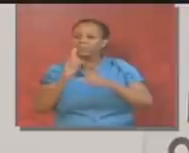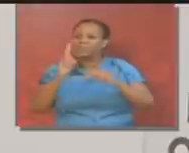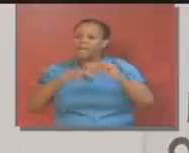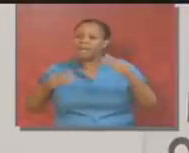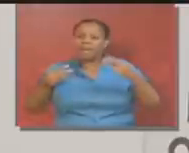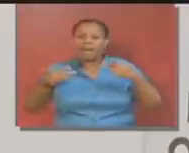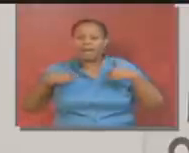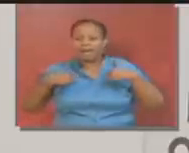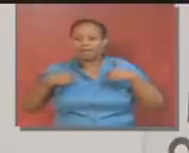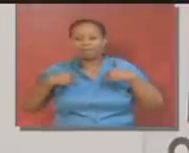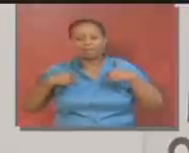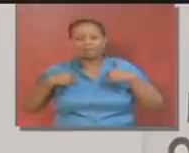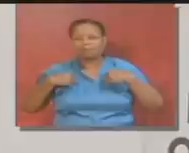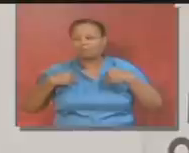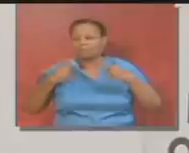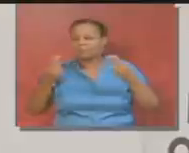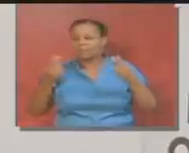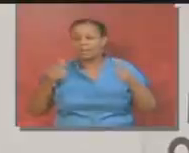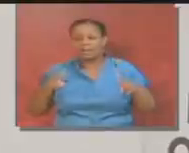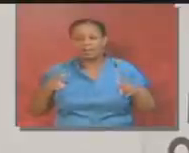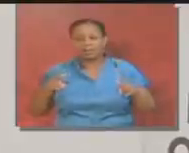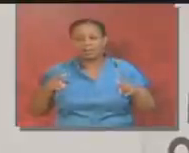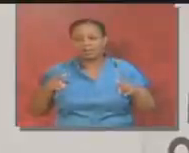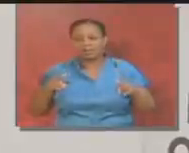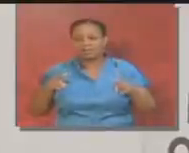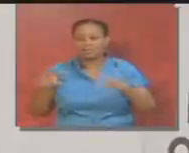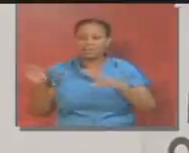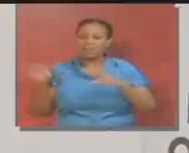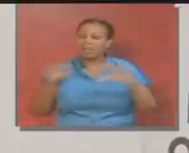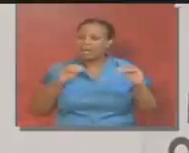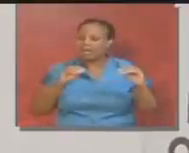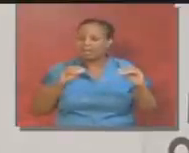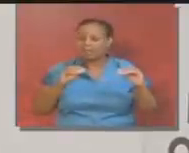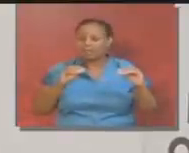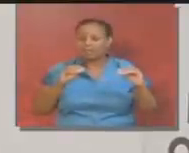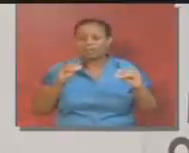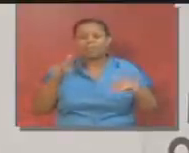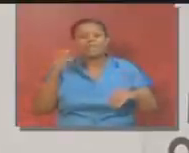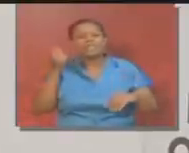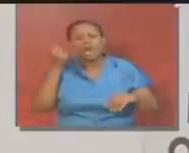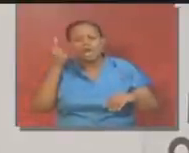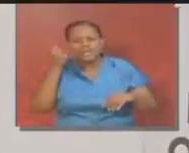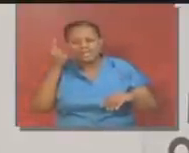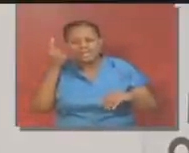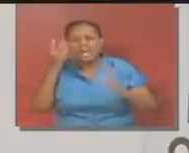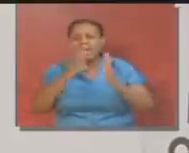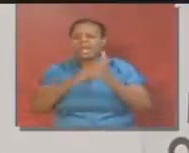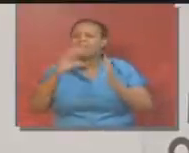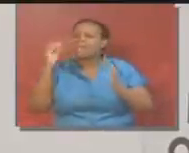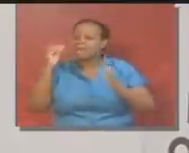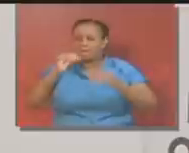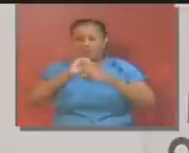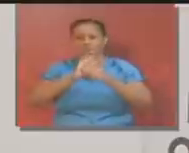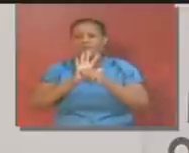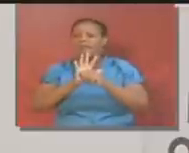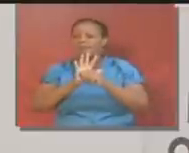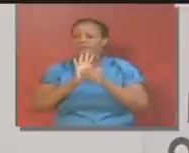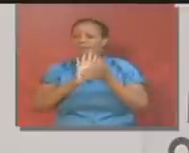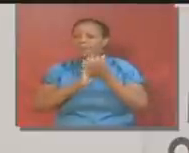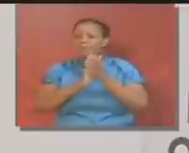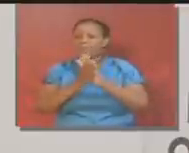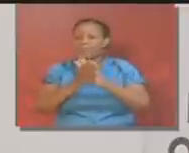be leave unscathed. We must afterwards grow, and aside from herd immunity, become healthier to provide